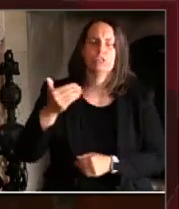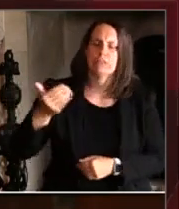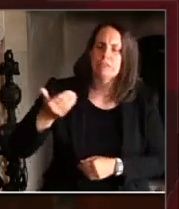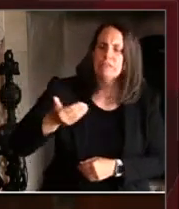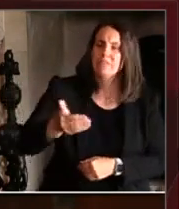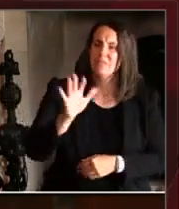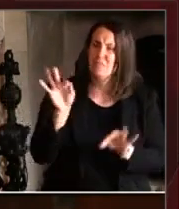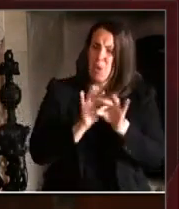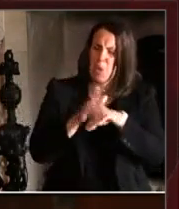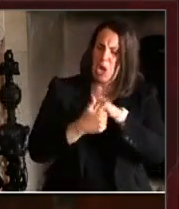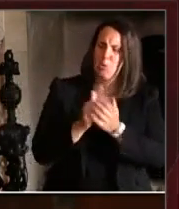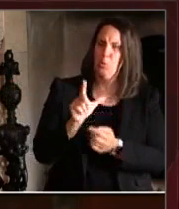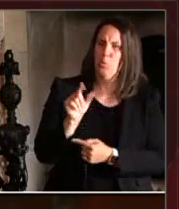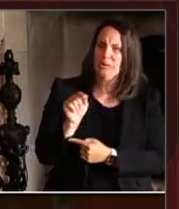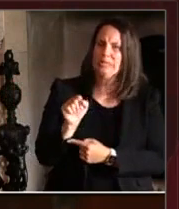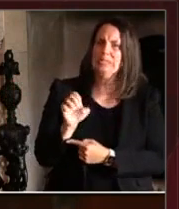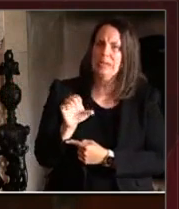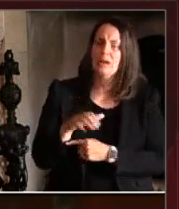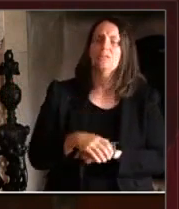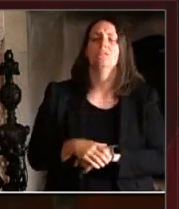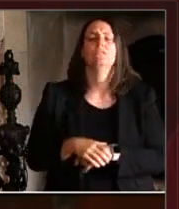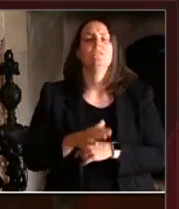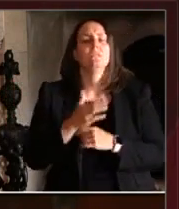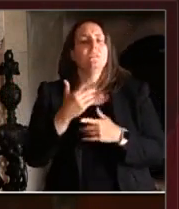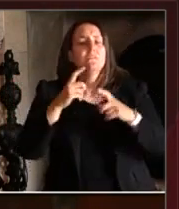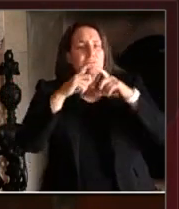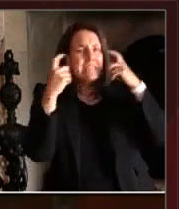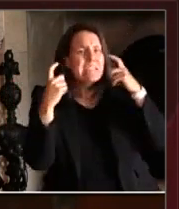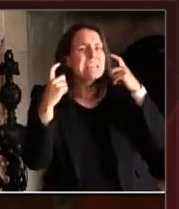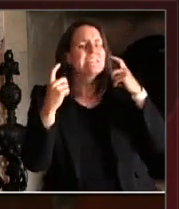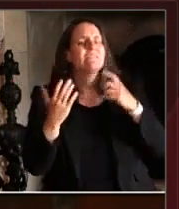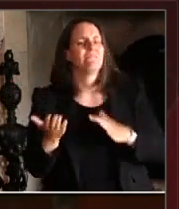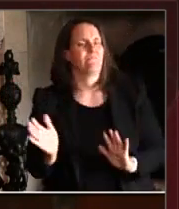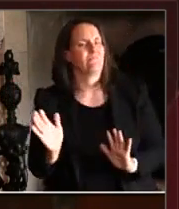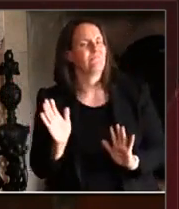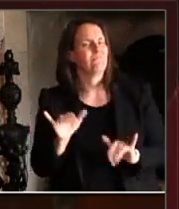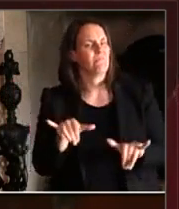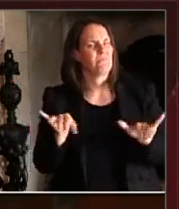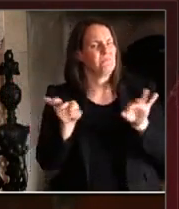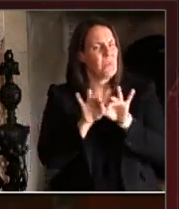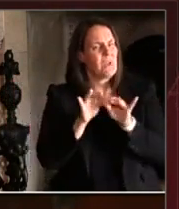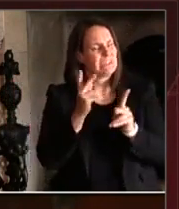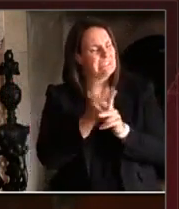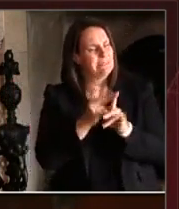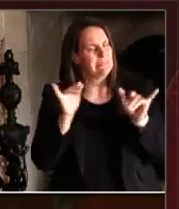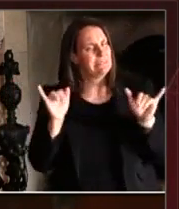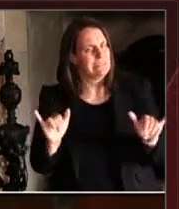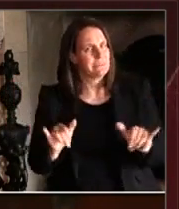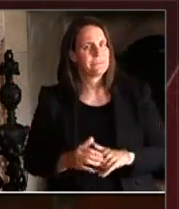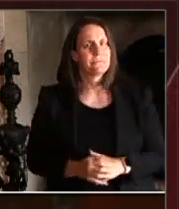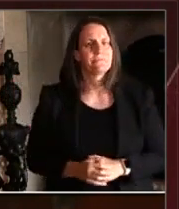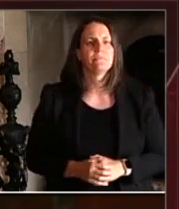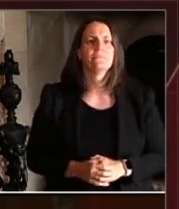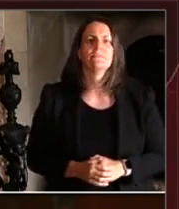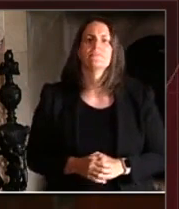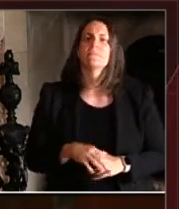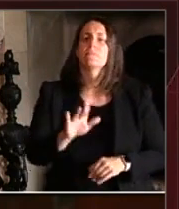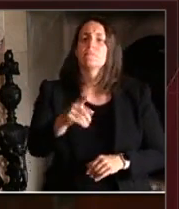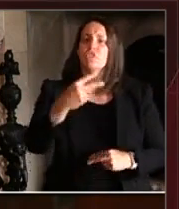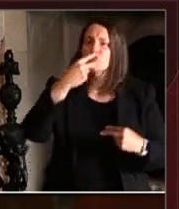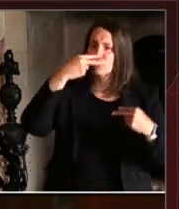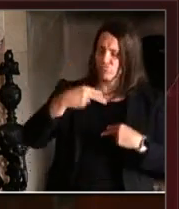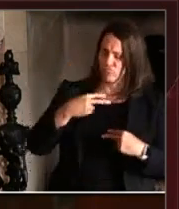social distancing from folks who are not in your immediate household. Continue to monitor yourself for symptoms